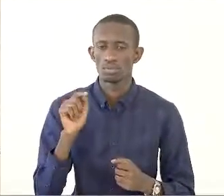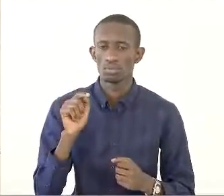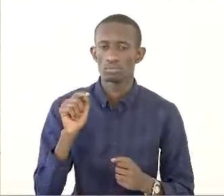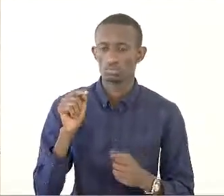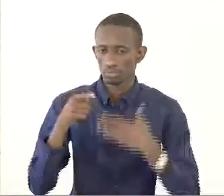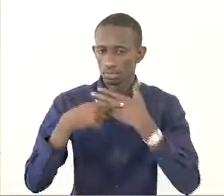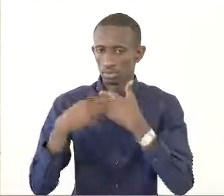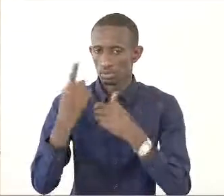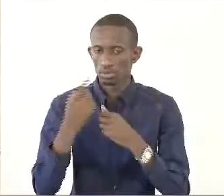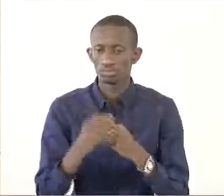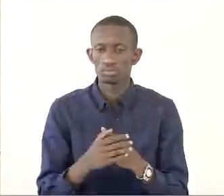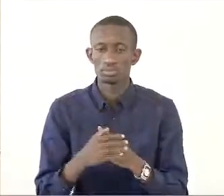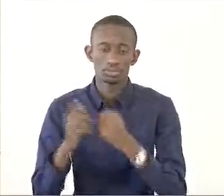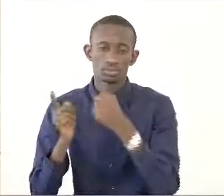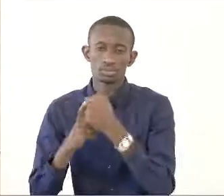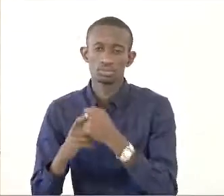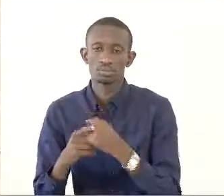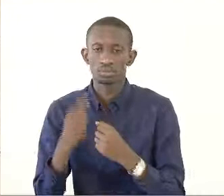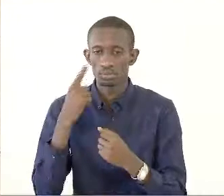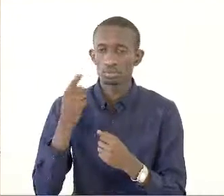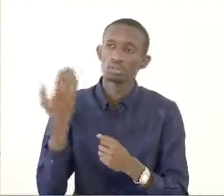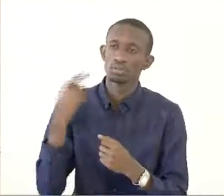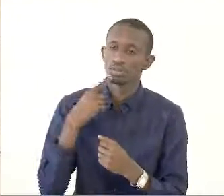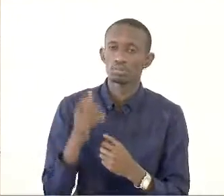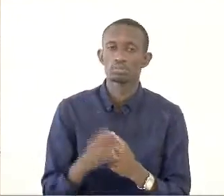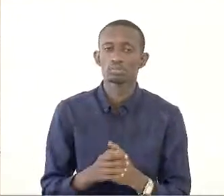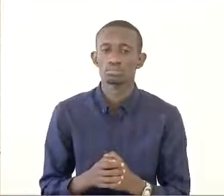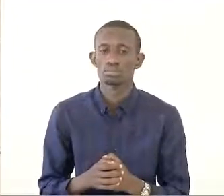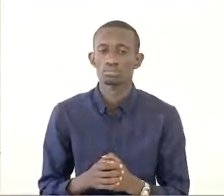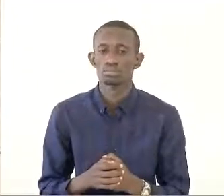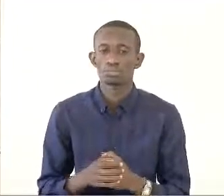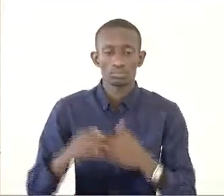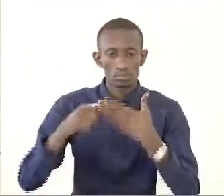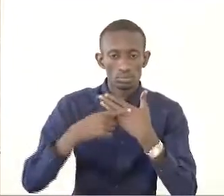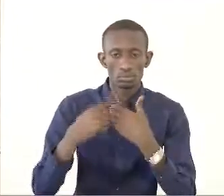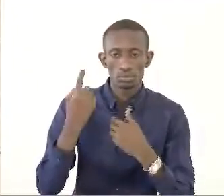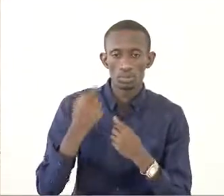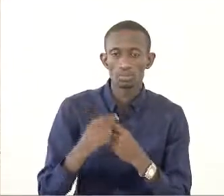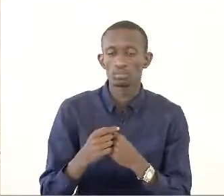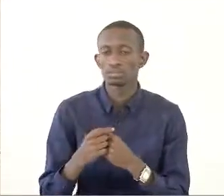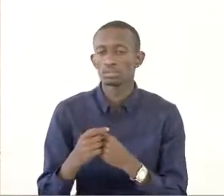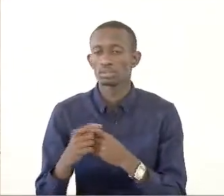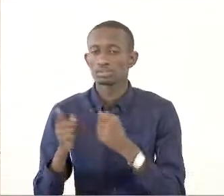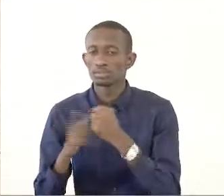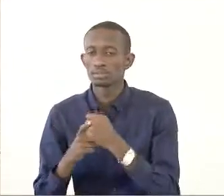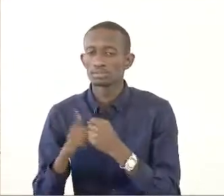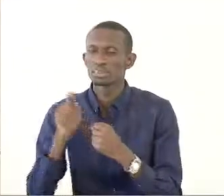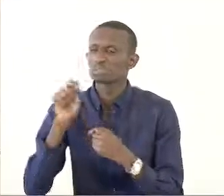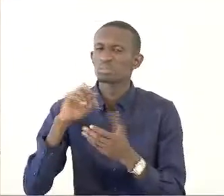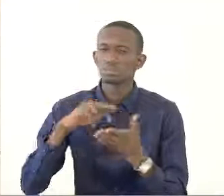negative 1 and 6. That's what I told you the other time. You have negative 1 and 6. What is that